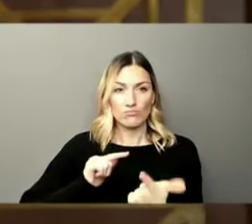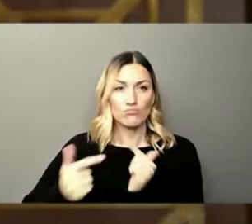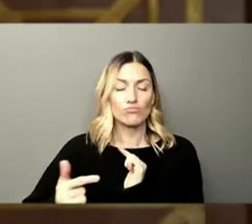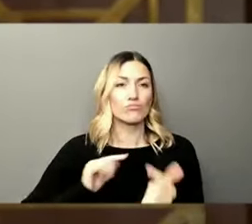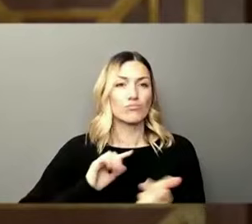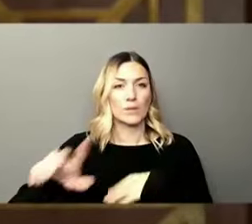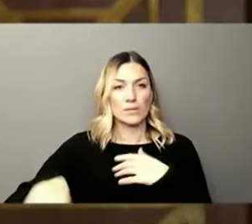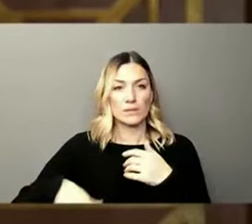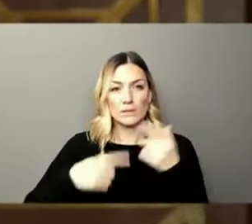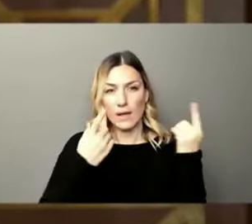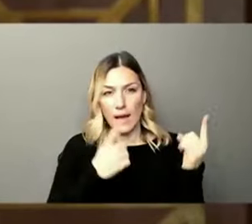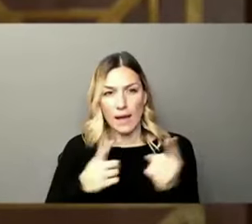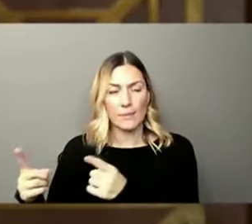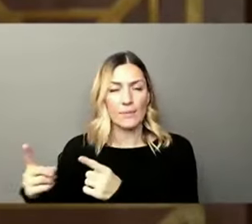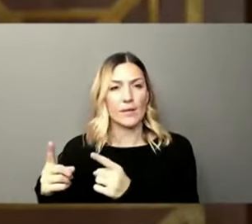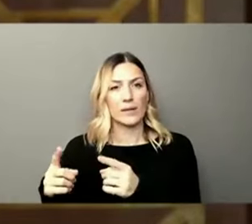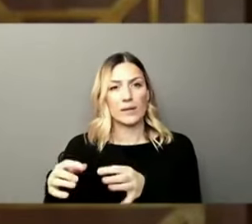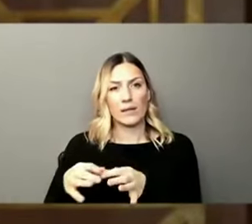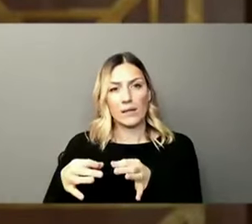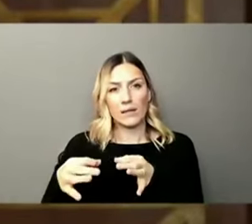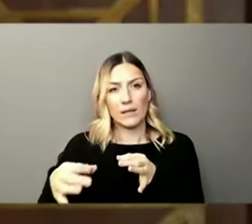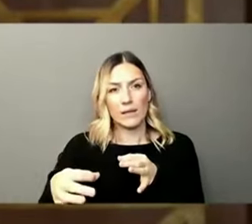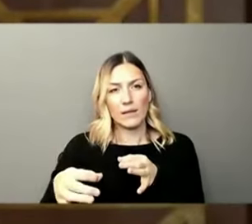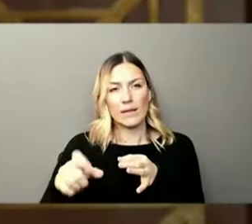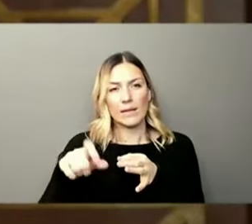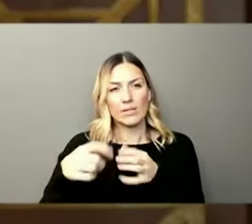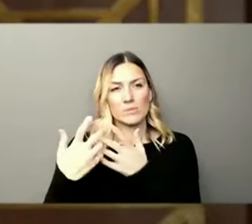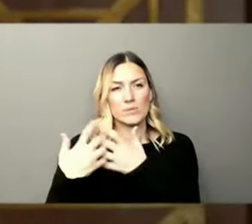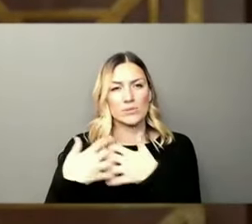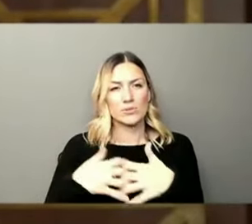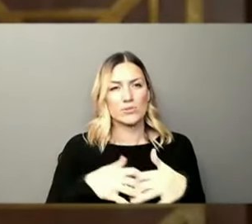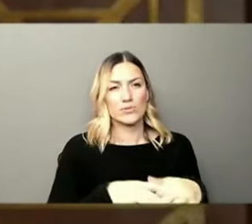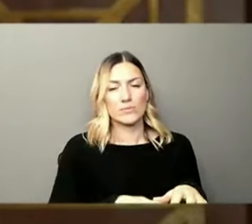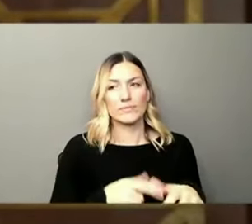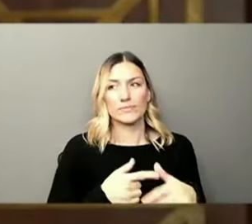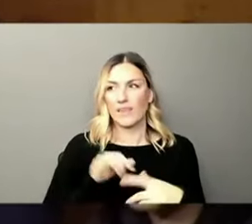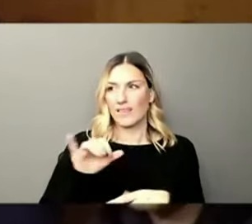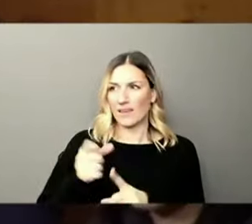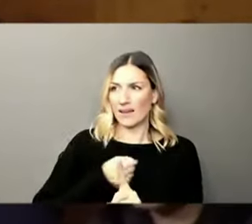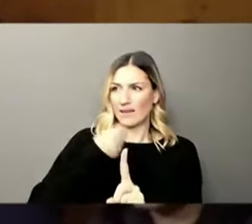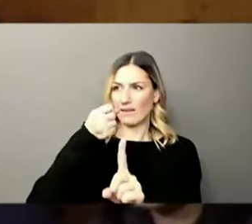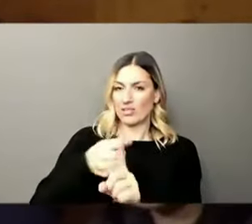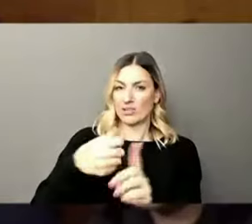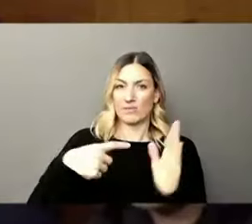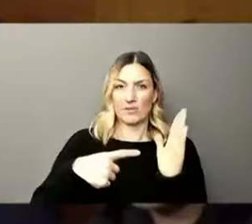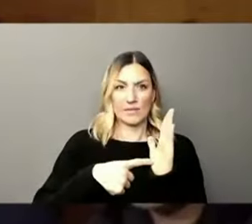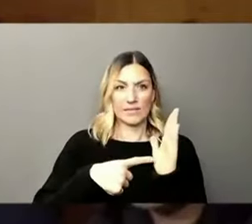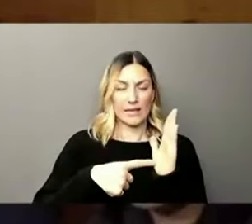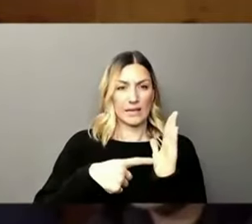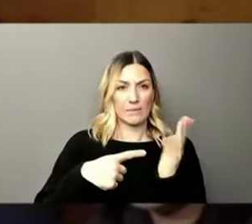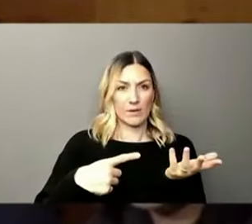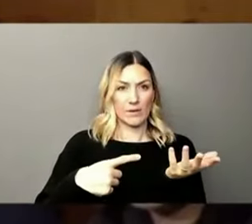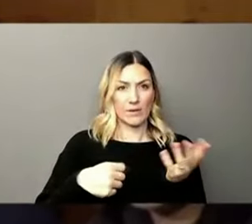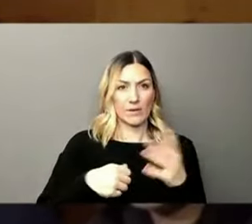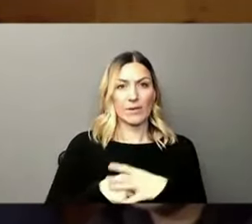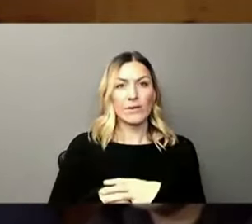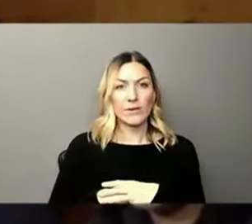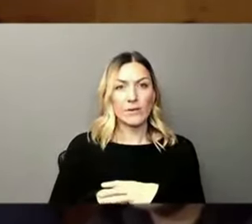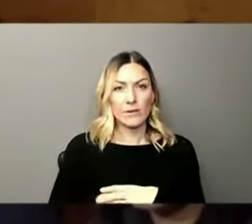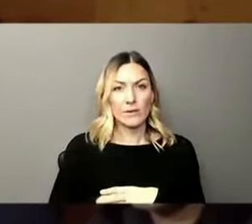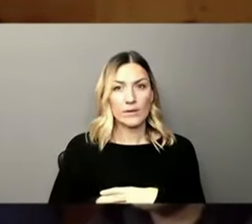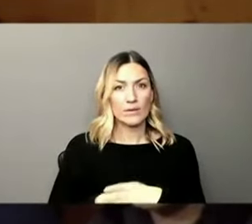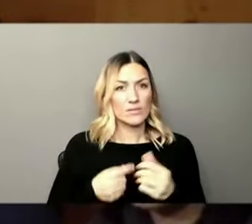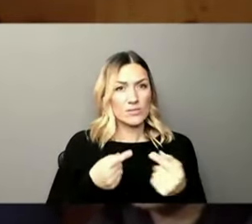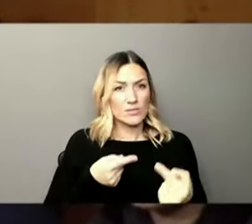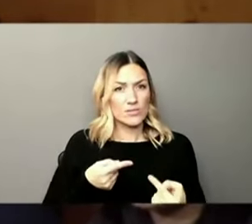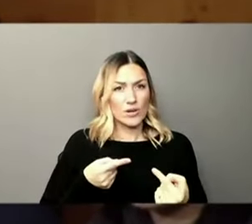taking way too long, right. It needs to be streamlined. Well, and that's got to have a big impact. You're talking right. about, for example, suffering oxygen. From insomnia, struggling